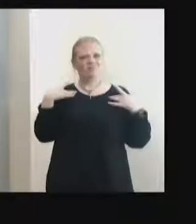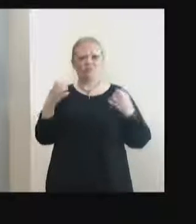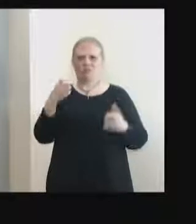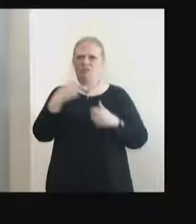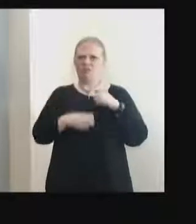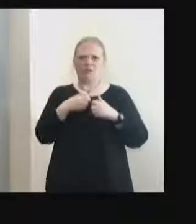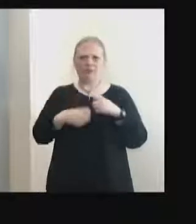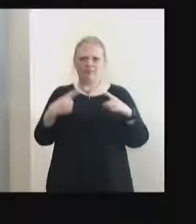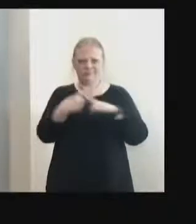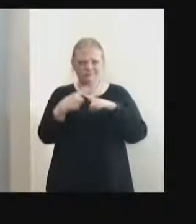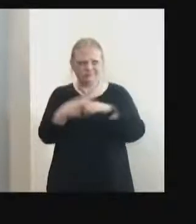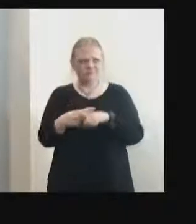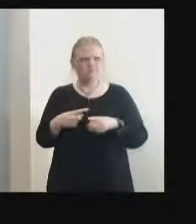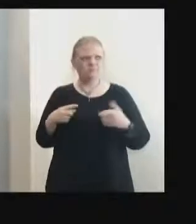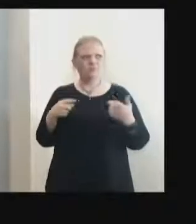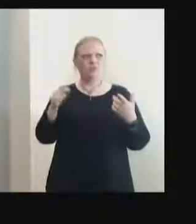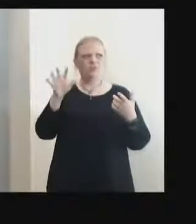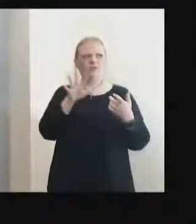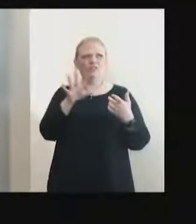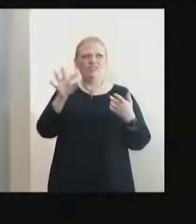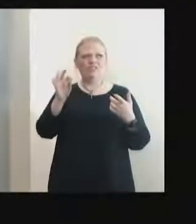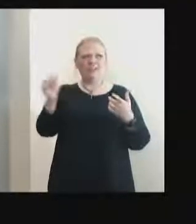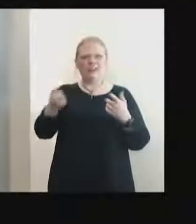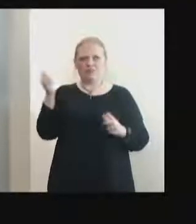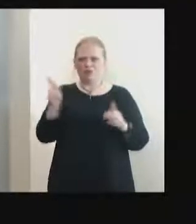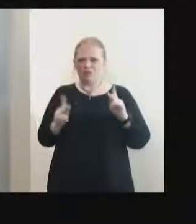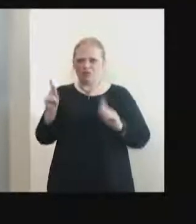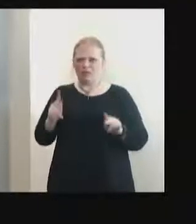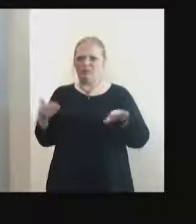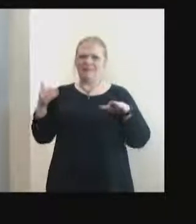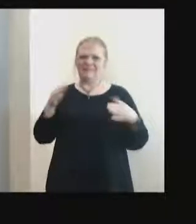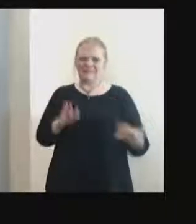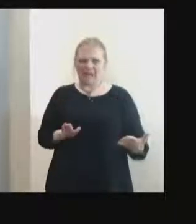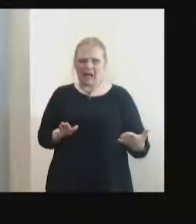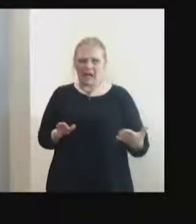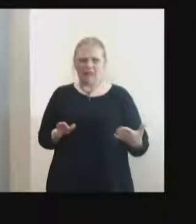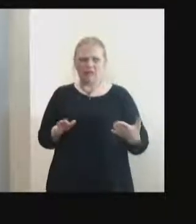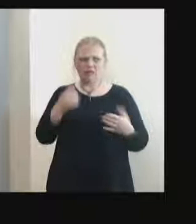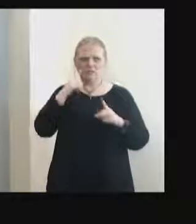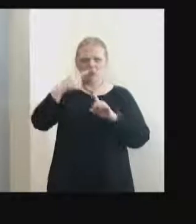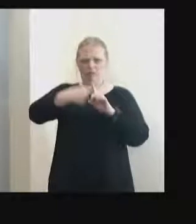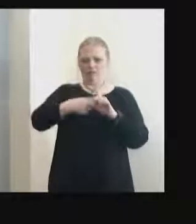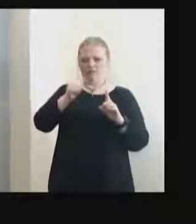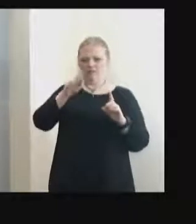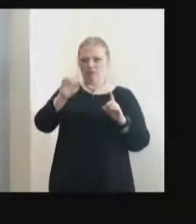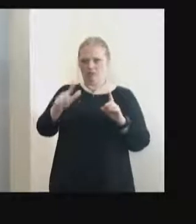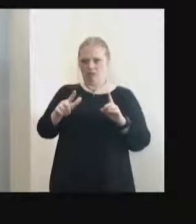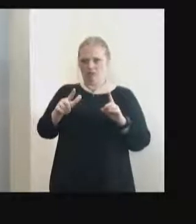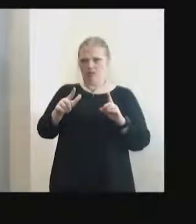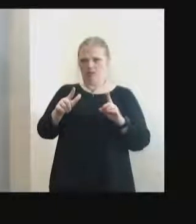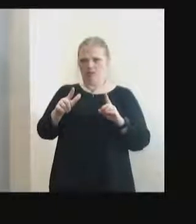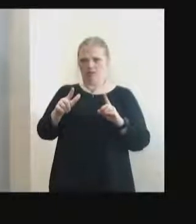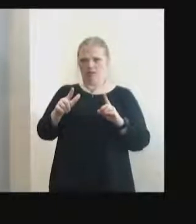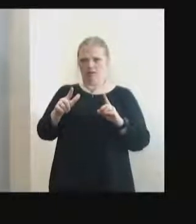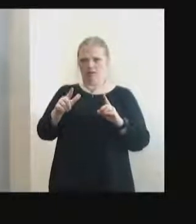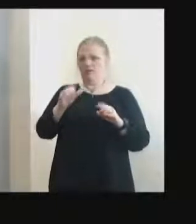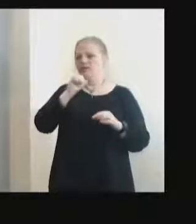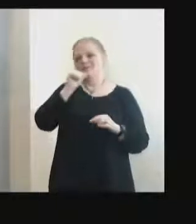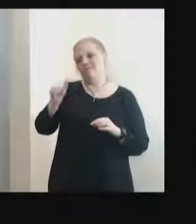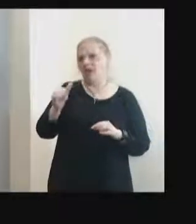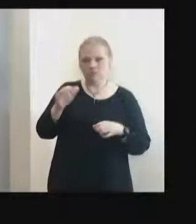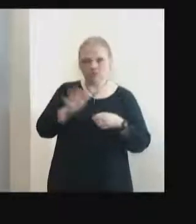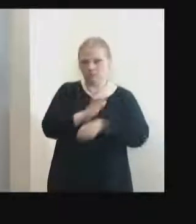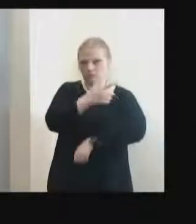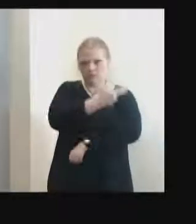conditions. So the 59 other people who died in the month of April had not been fully